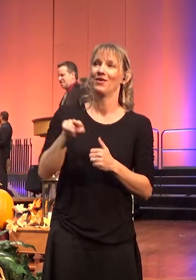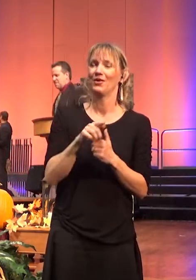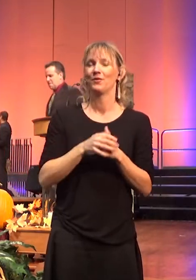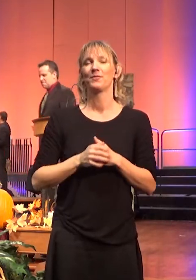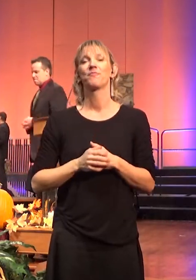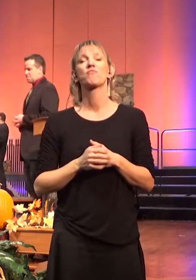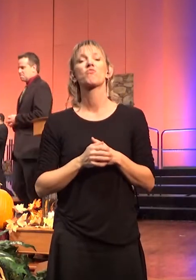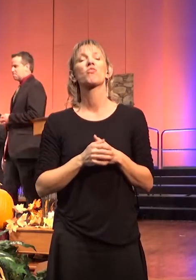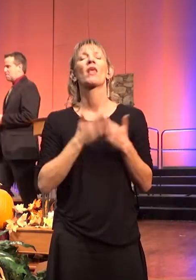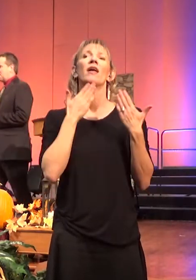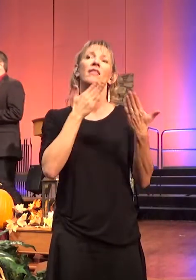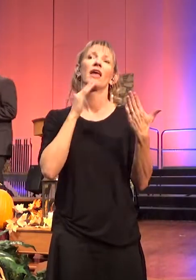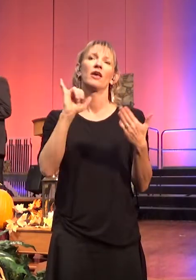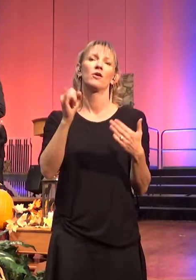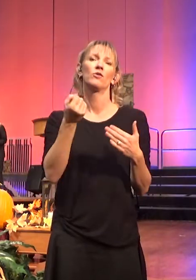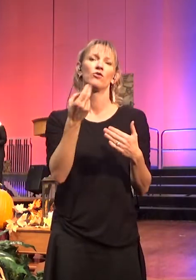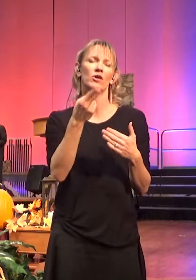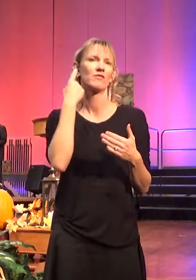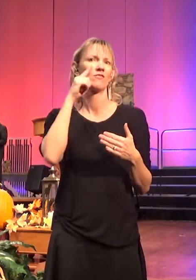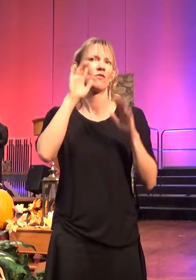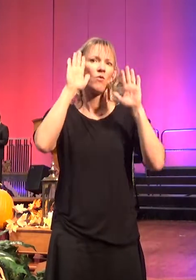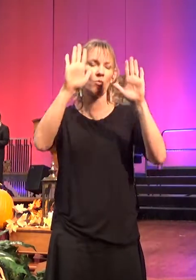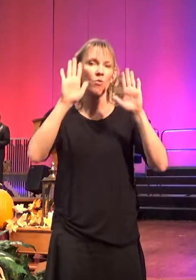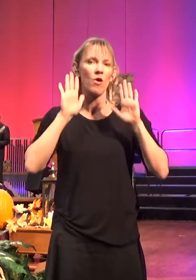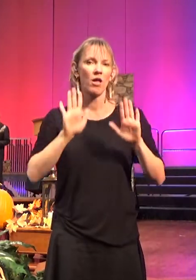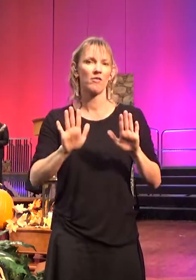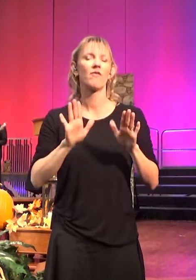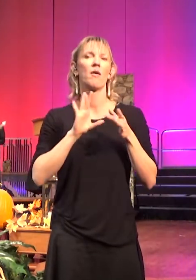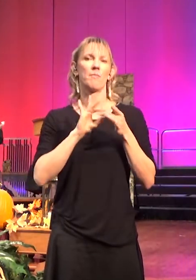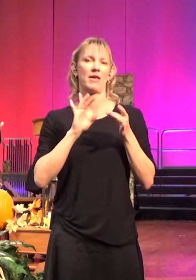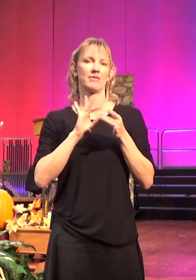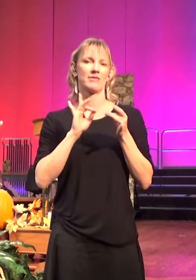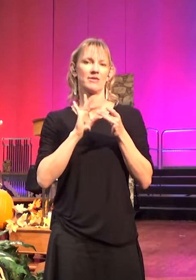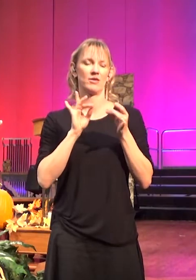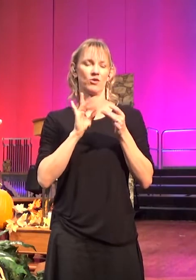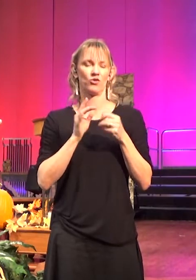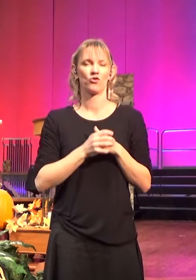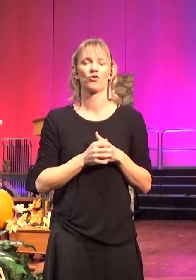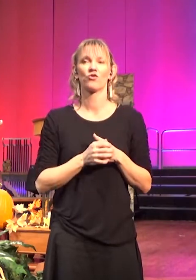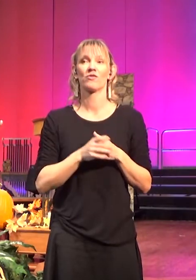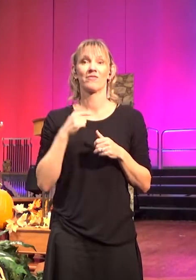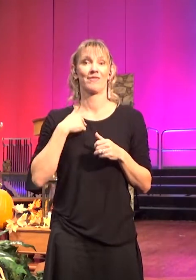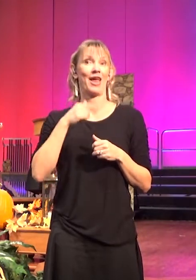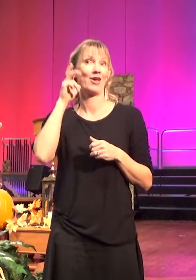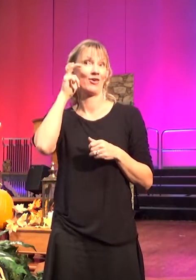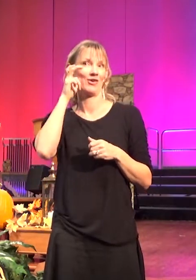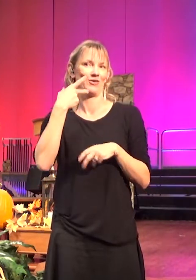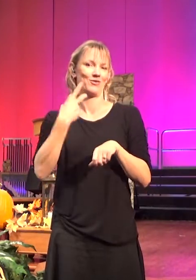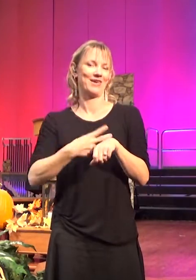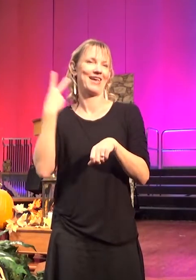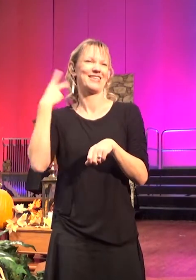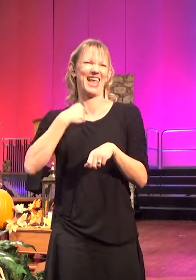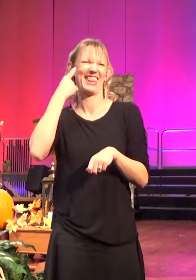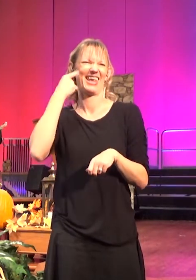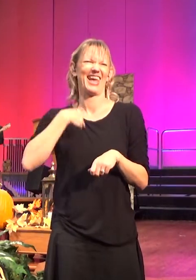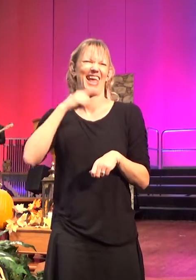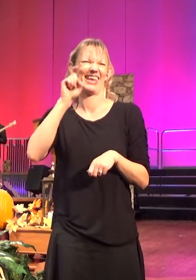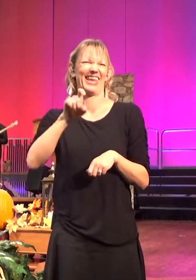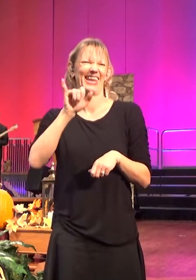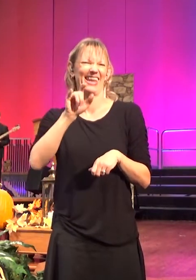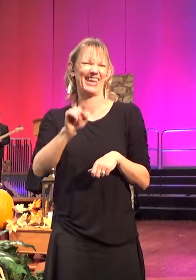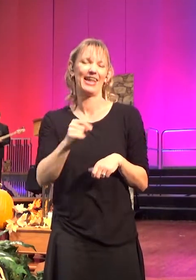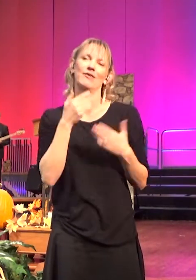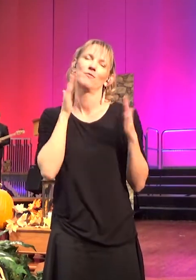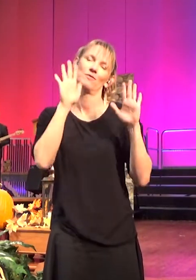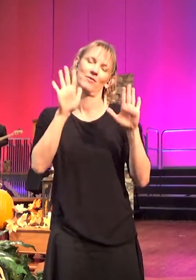Rob, we love you. And thank you, Josh, for such a wonderful message. I got to hear it